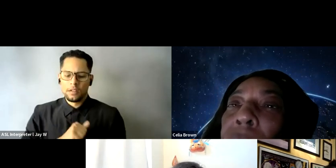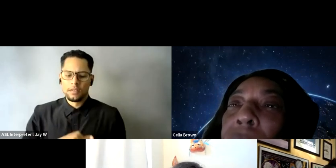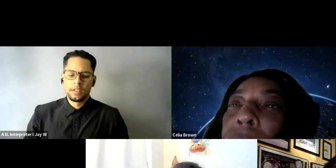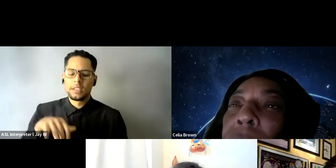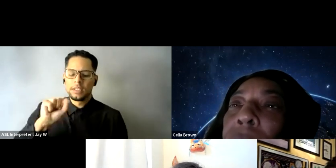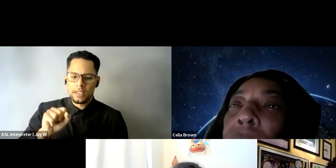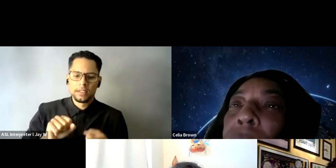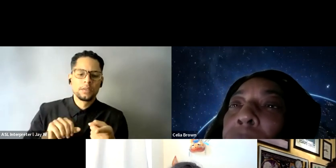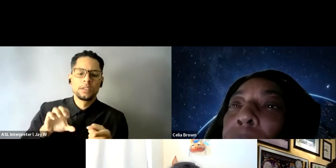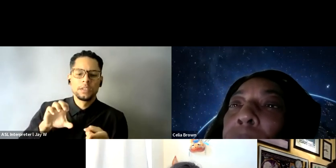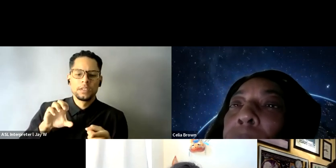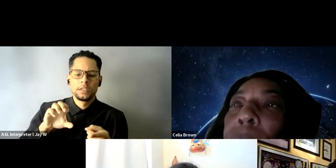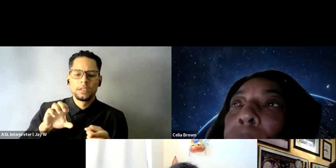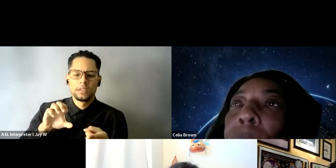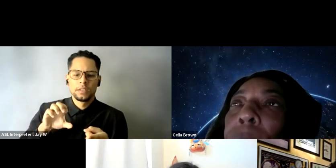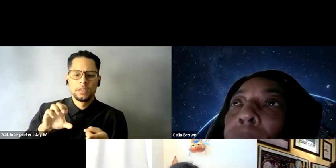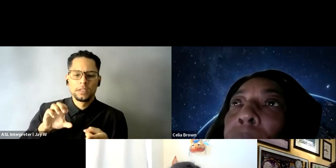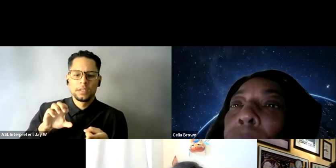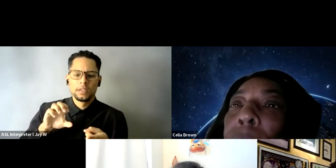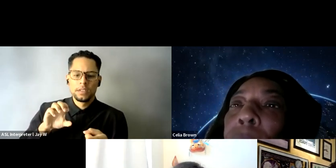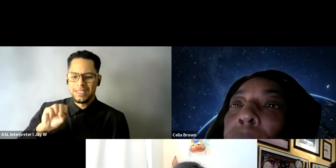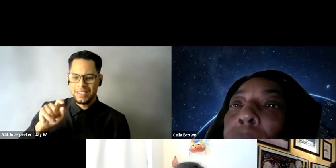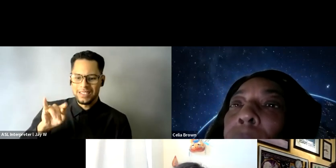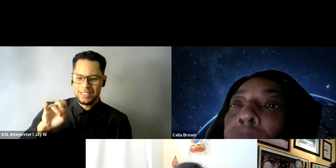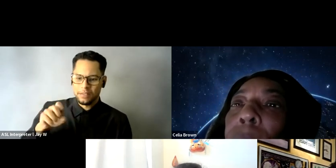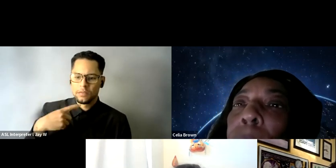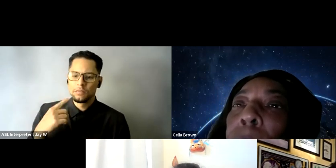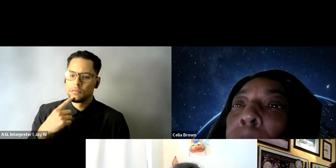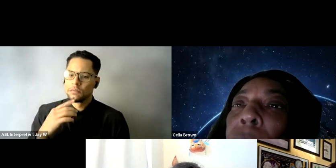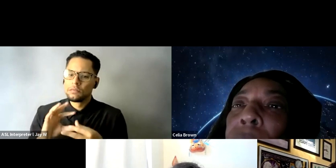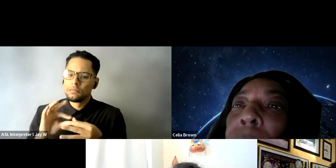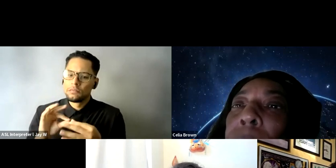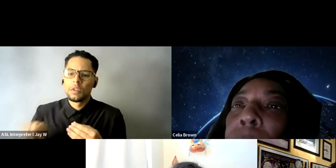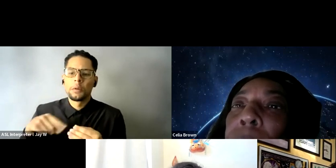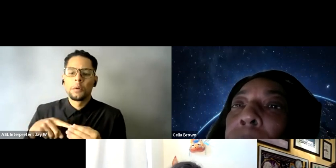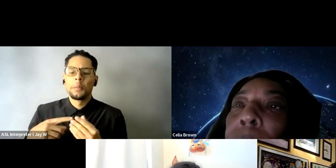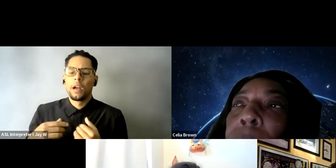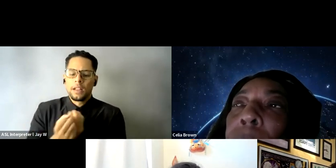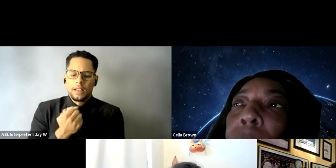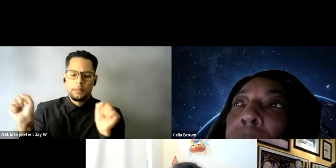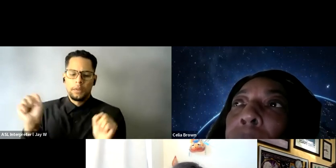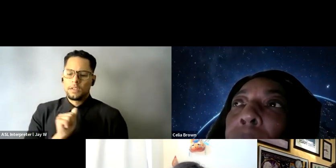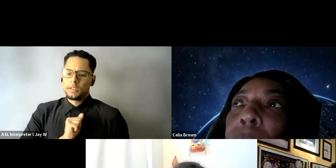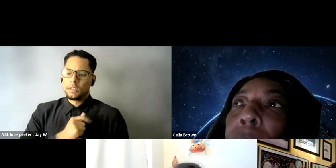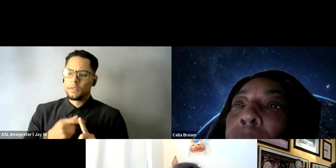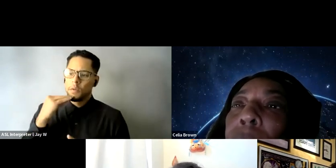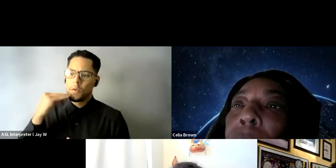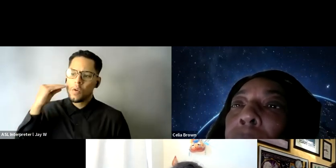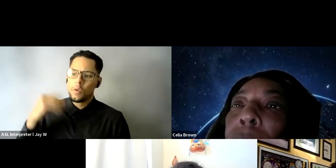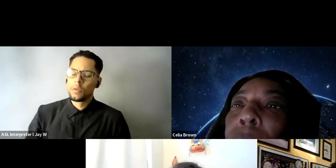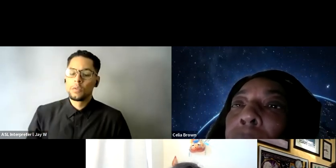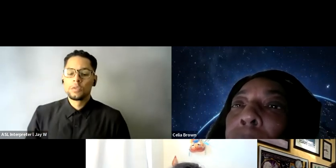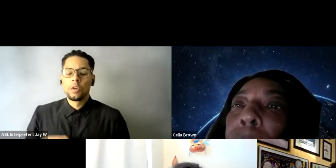there. That's so important. When I think about what mad liberation actually is, right? For me, in a lot of ways, it's a